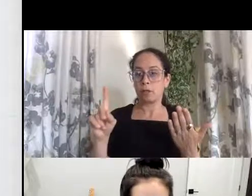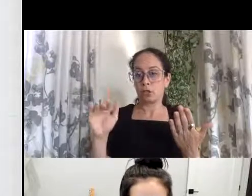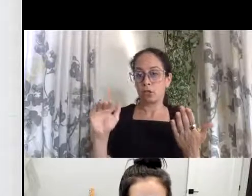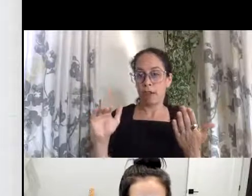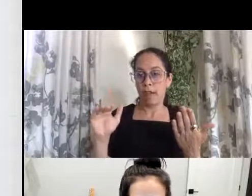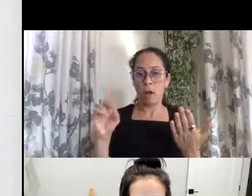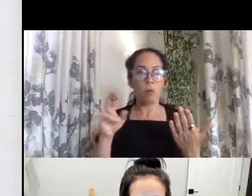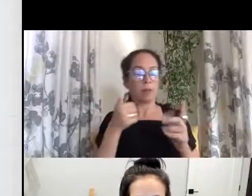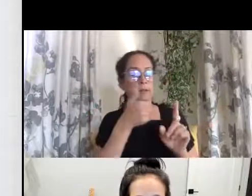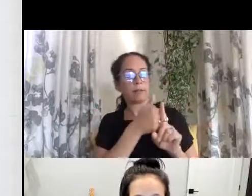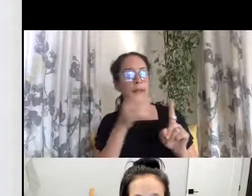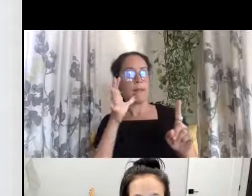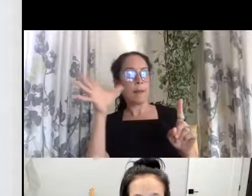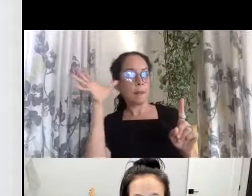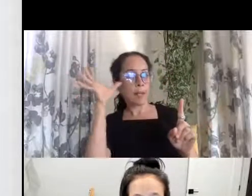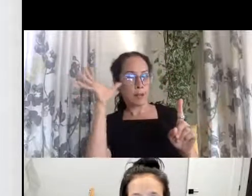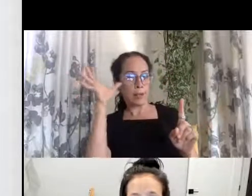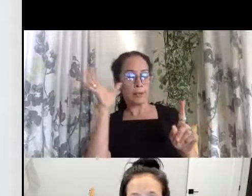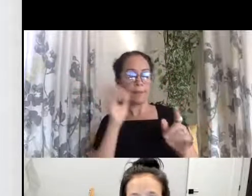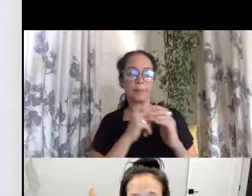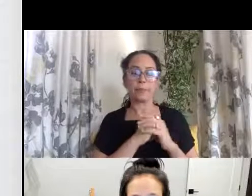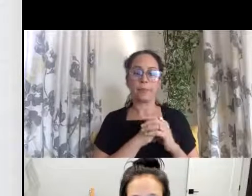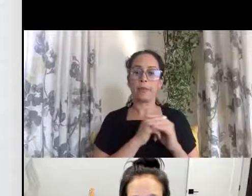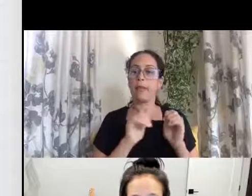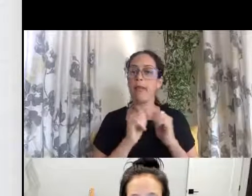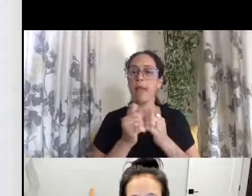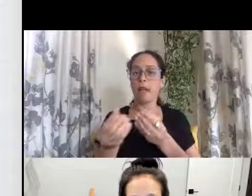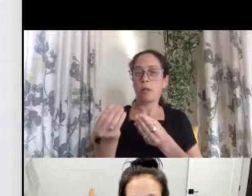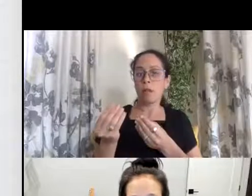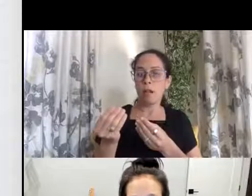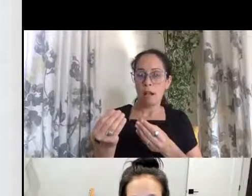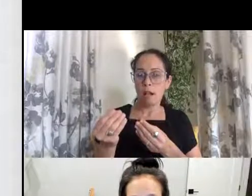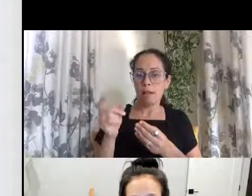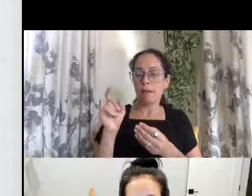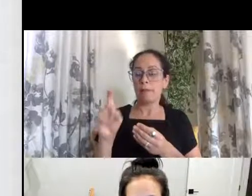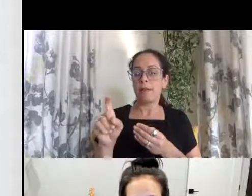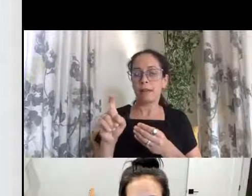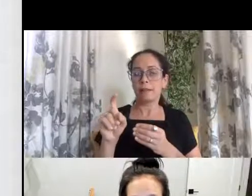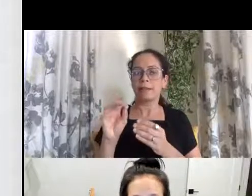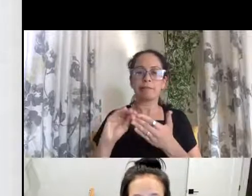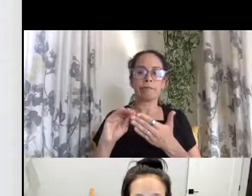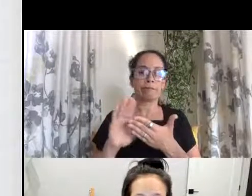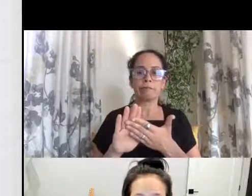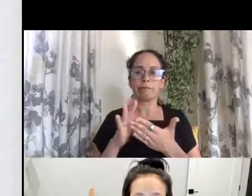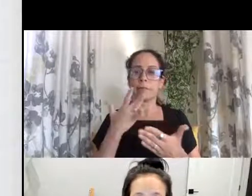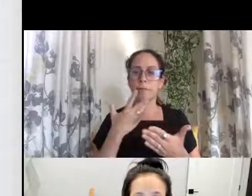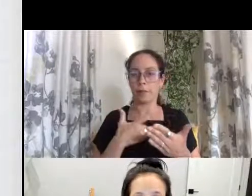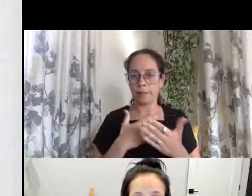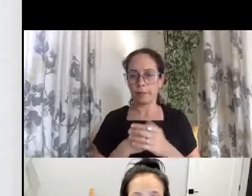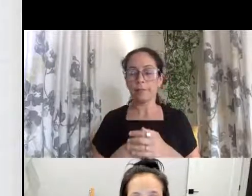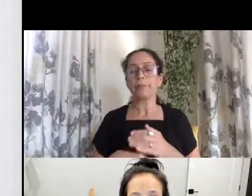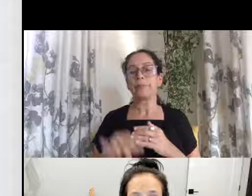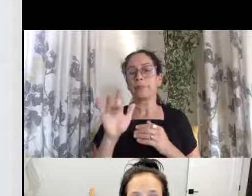parent. And then the way to log in is they will have to enter the date of birth and then click on